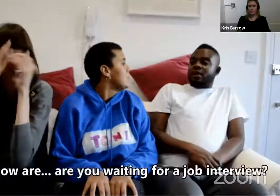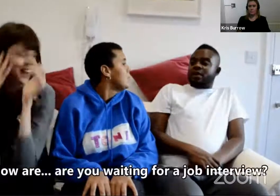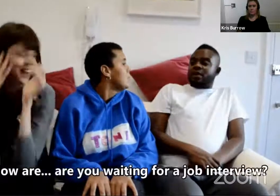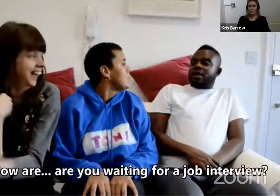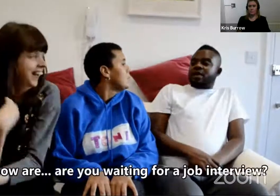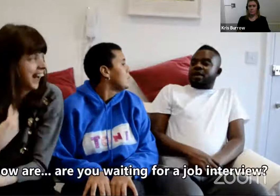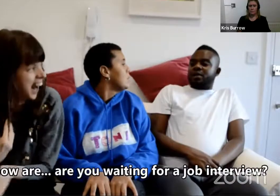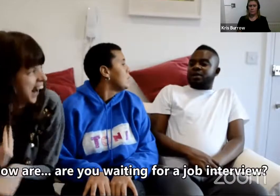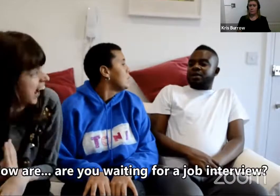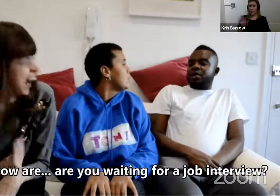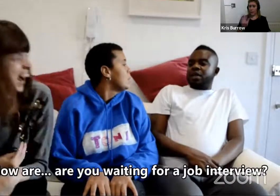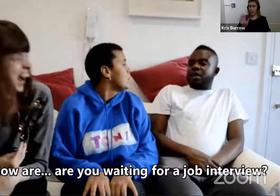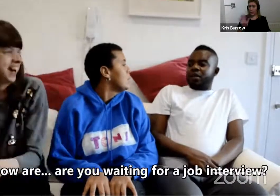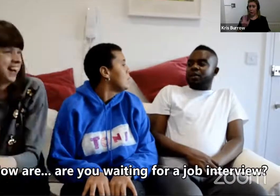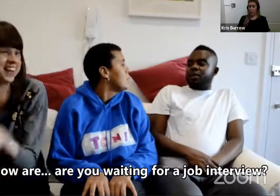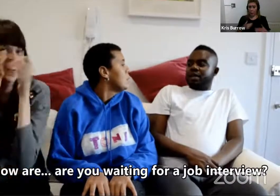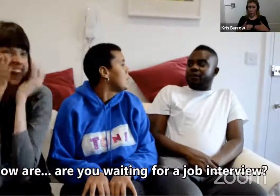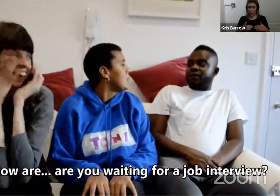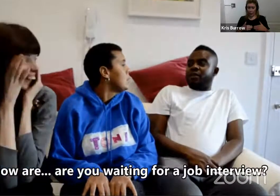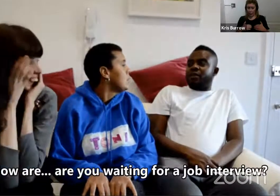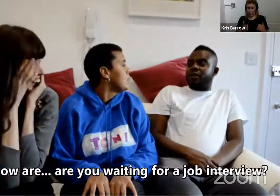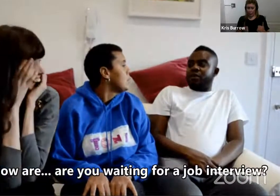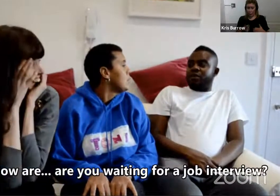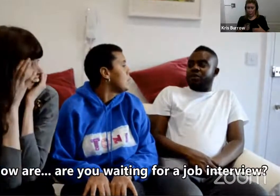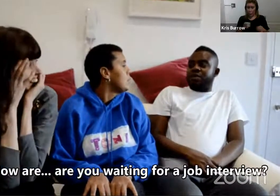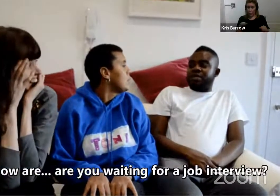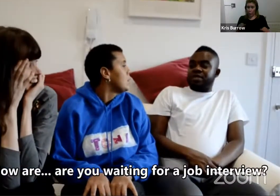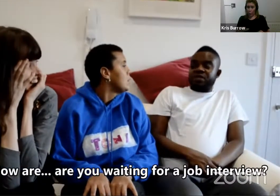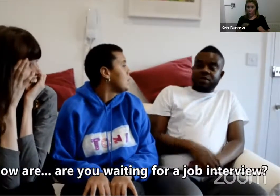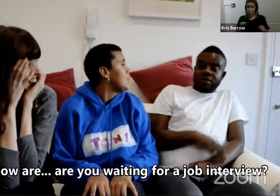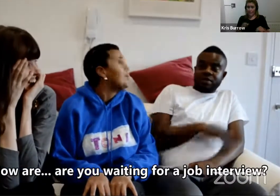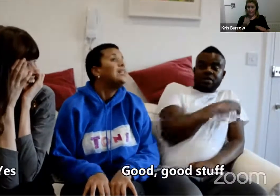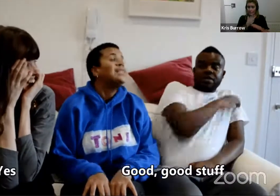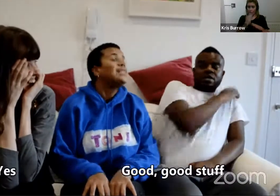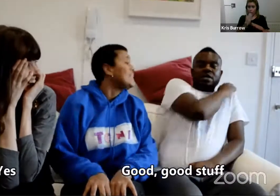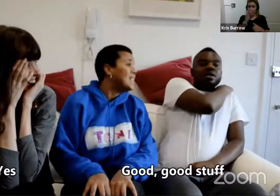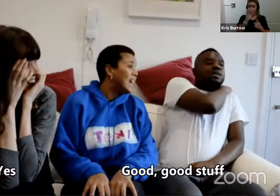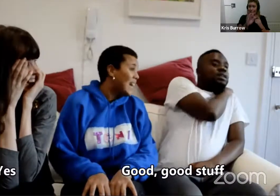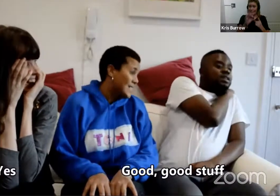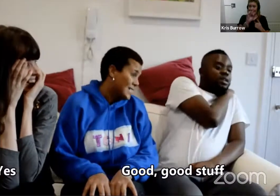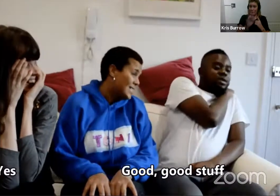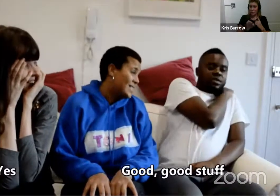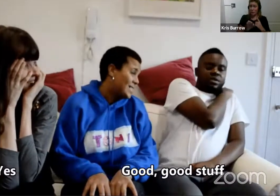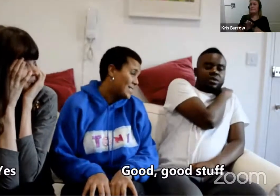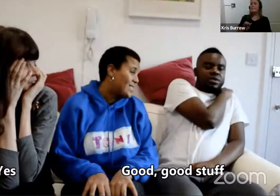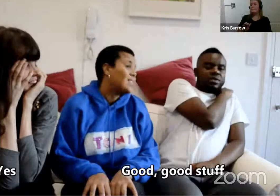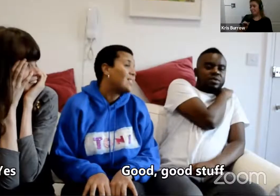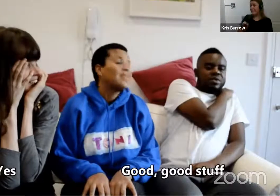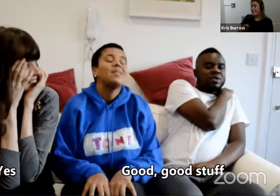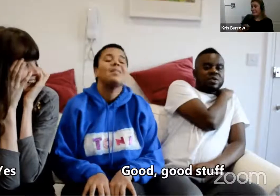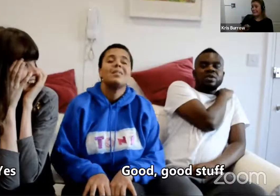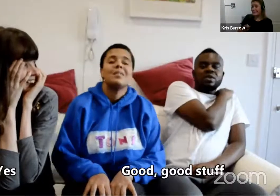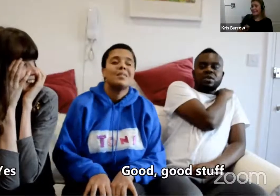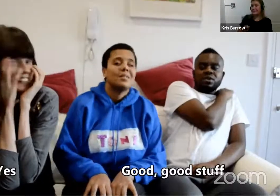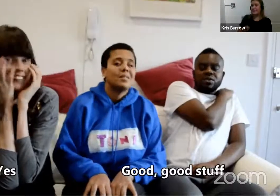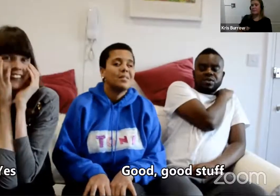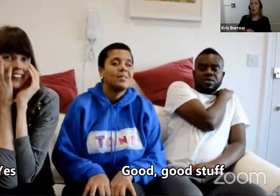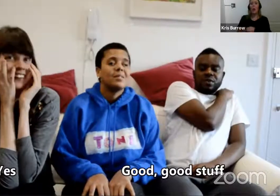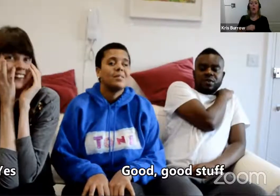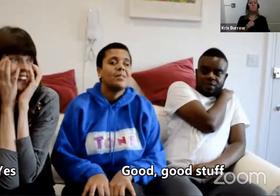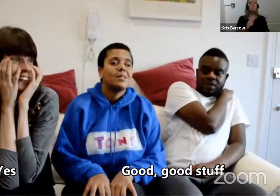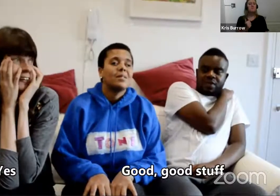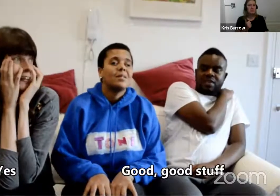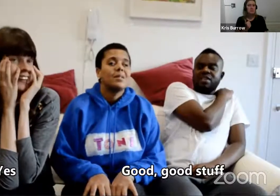Hello. How are you? You in for your job interview? Yeah. Good. good